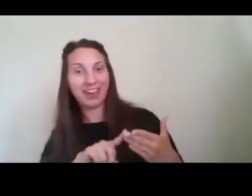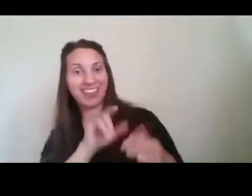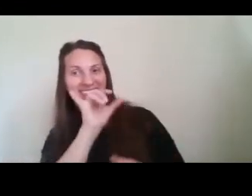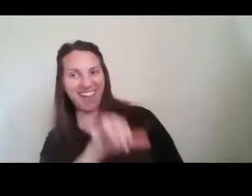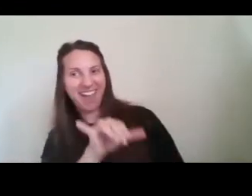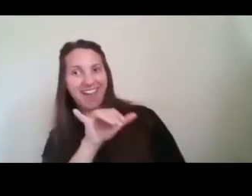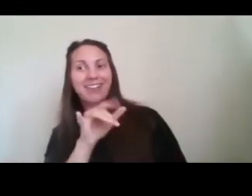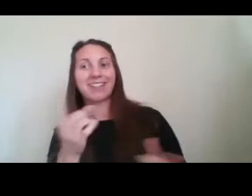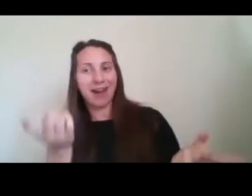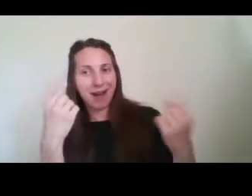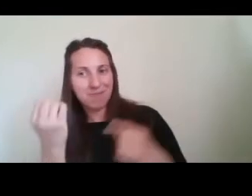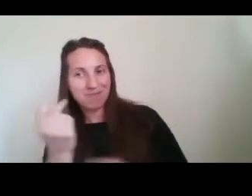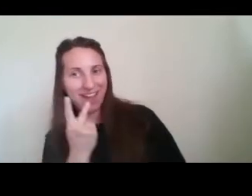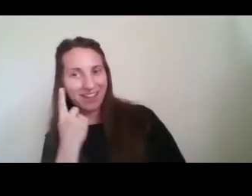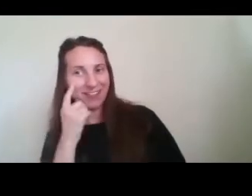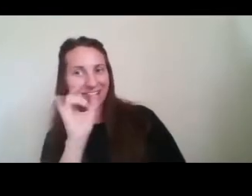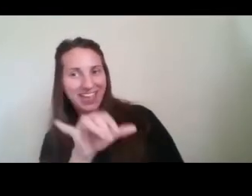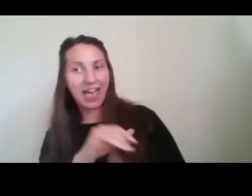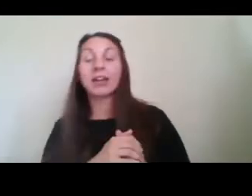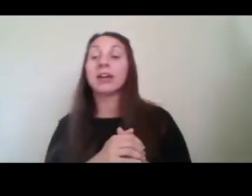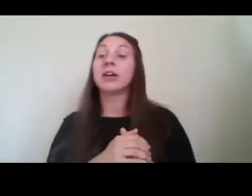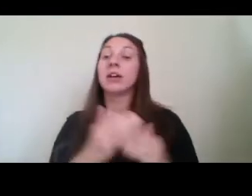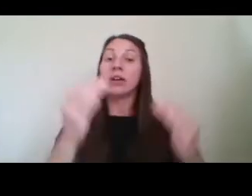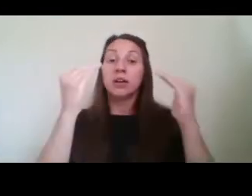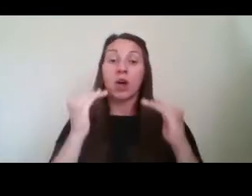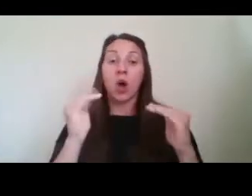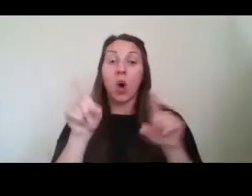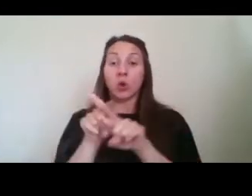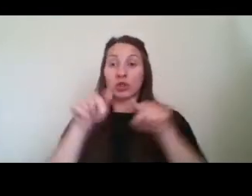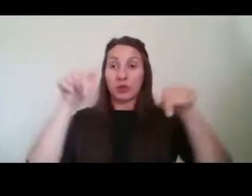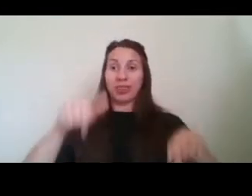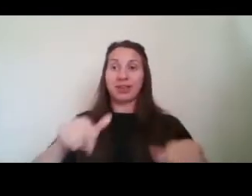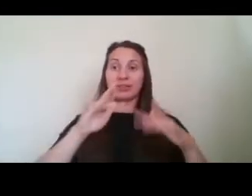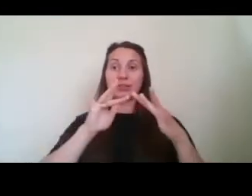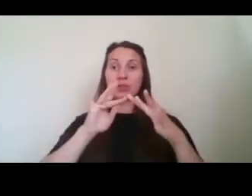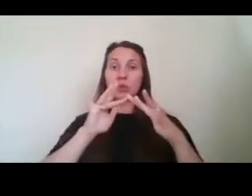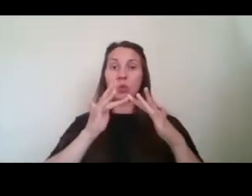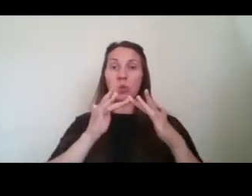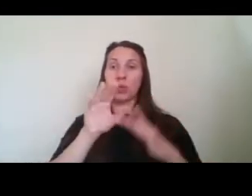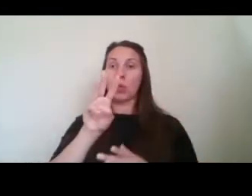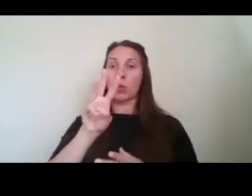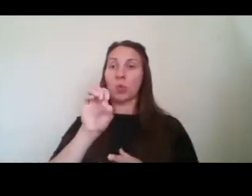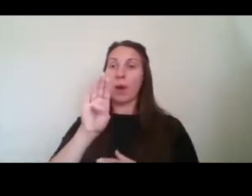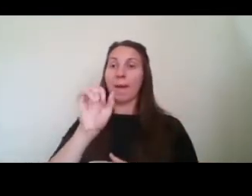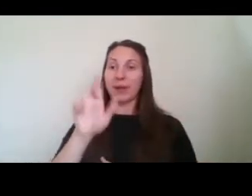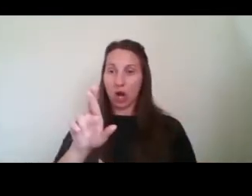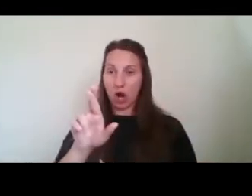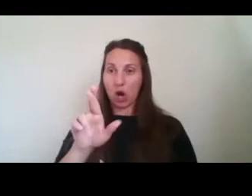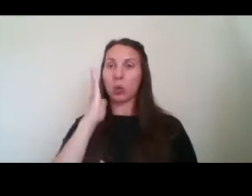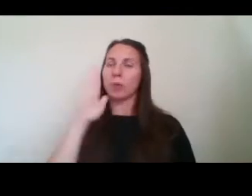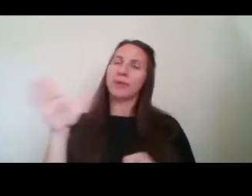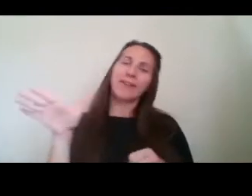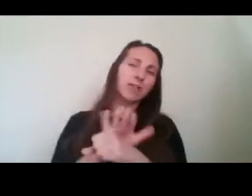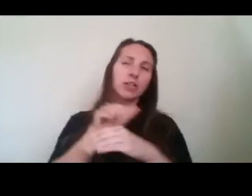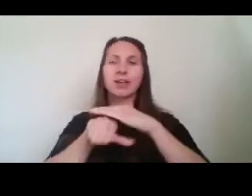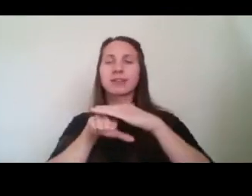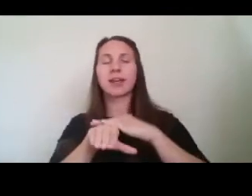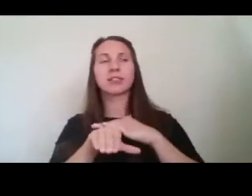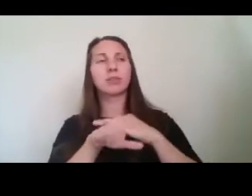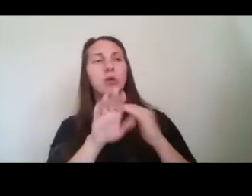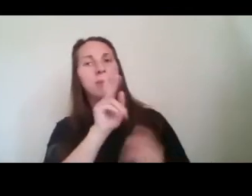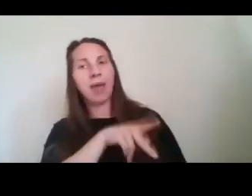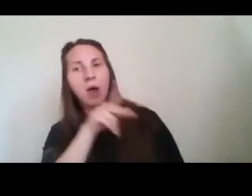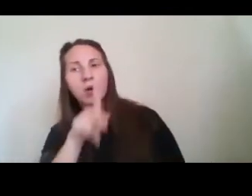weeks. We also will have this webinar fully accessible, PowerPoint and captions and everything